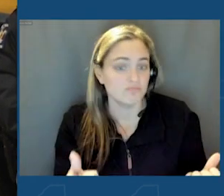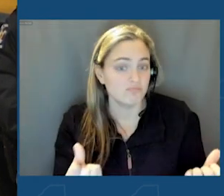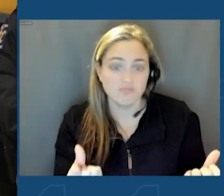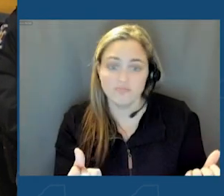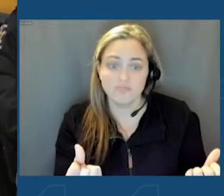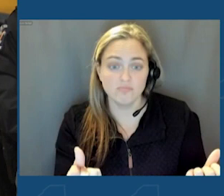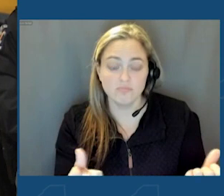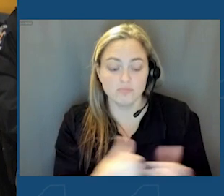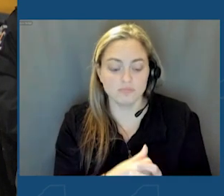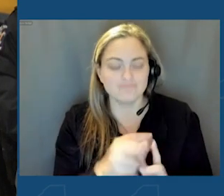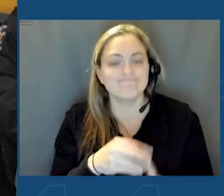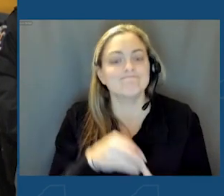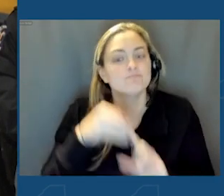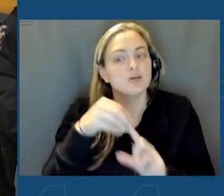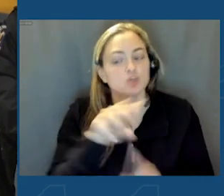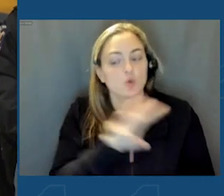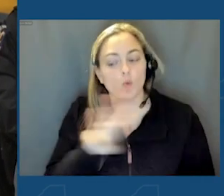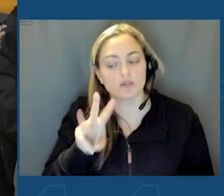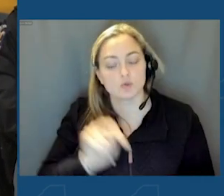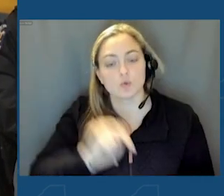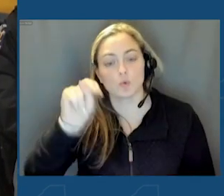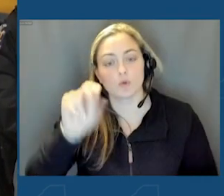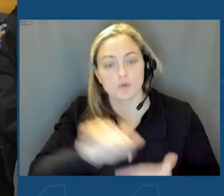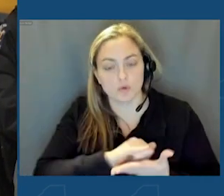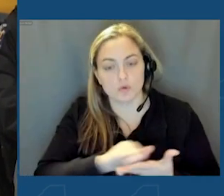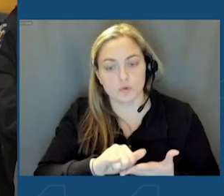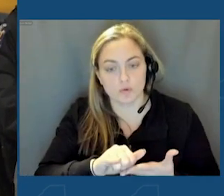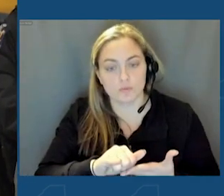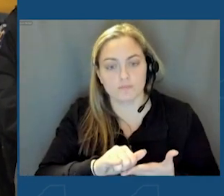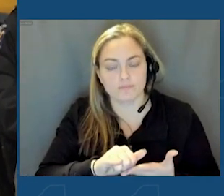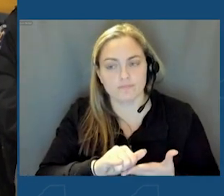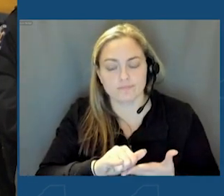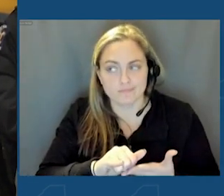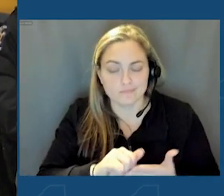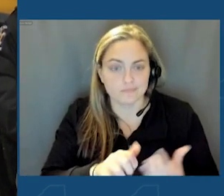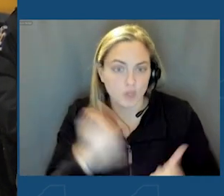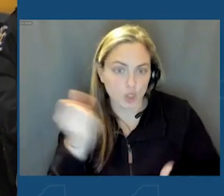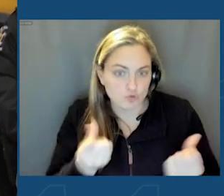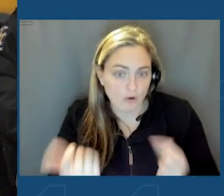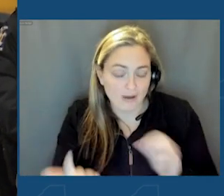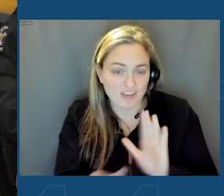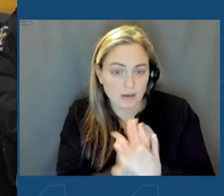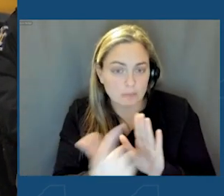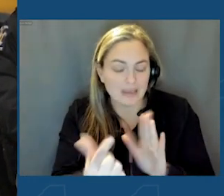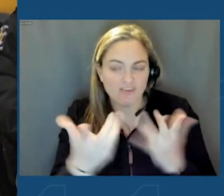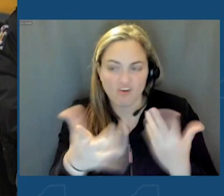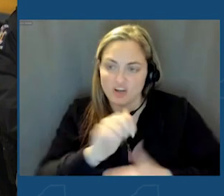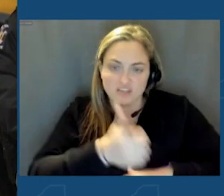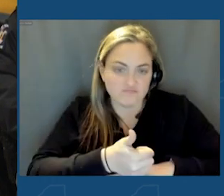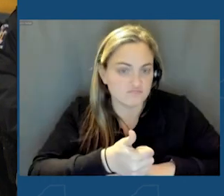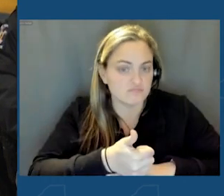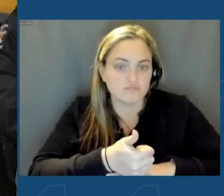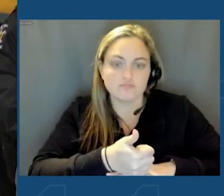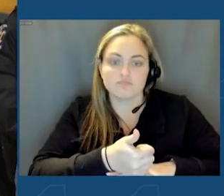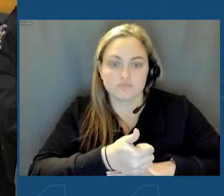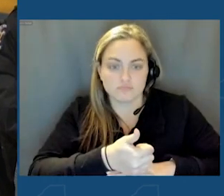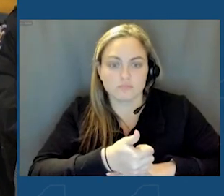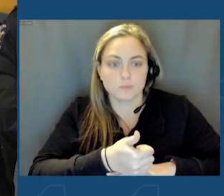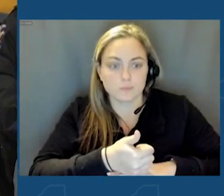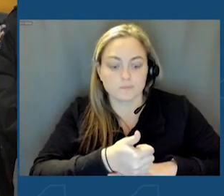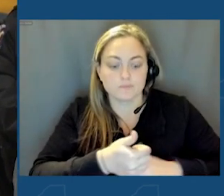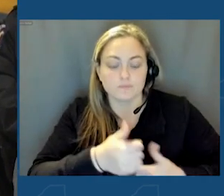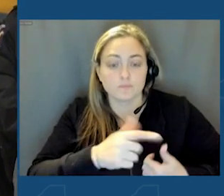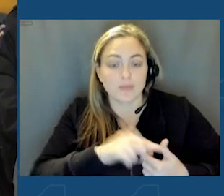in Western and Northern New York these driving Bans are already in place as the governor articulated in